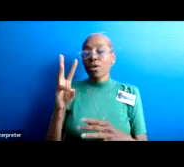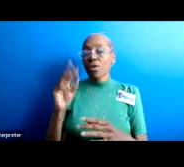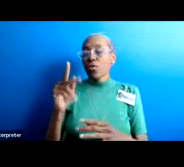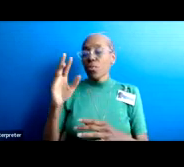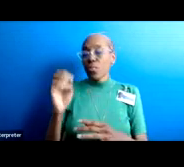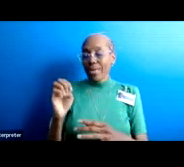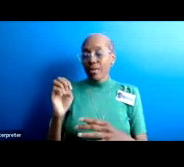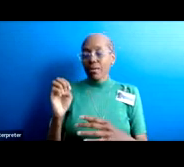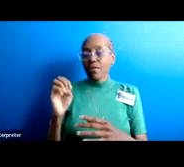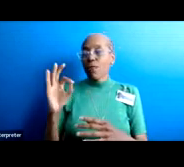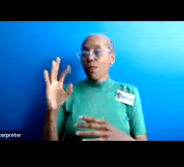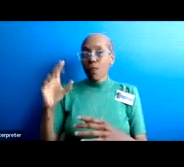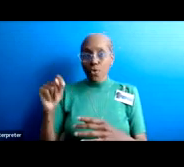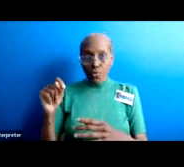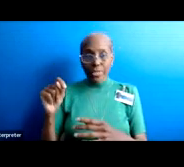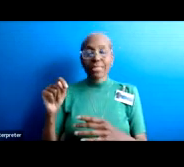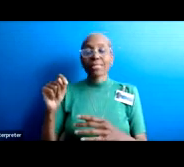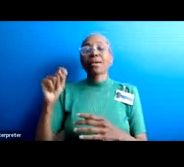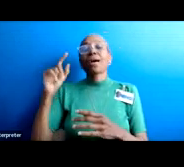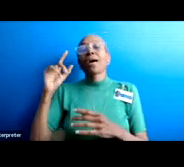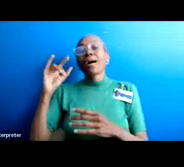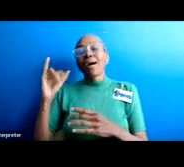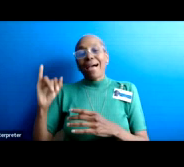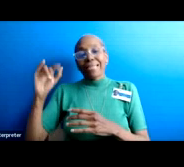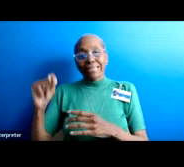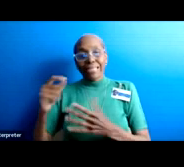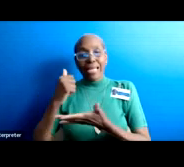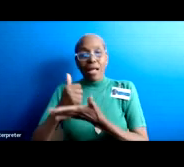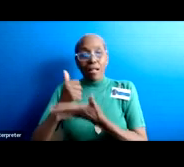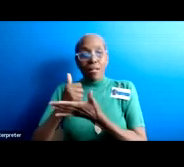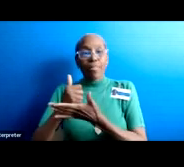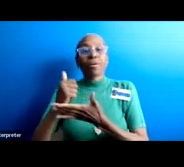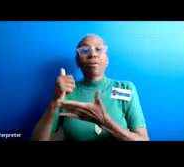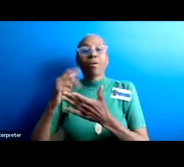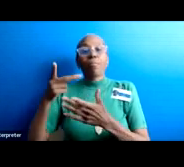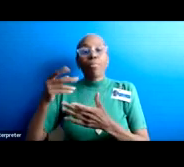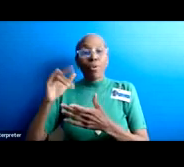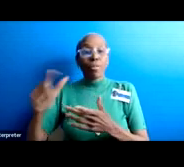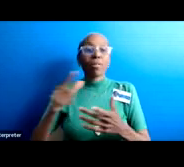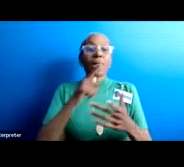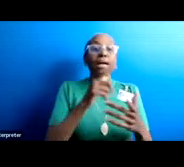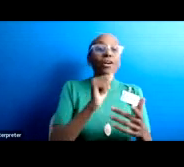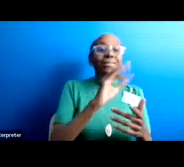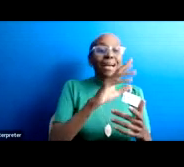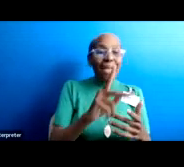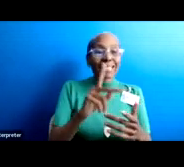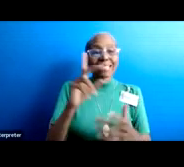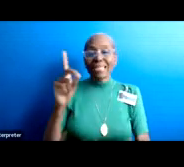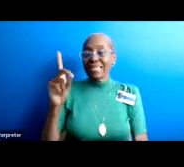help portal, which is called Ask Deek. But the way that it is typed out